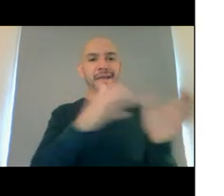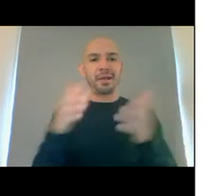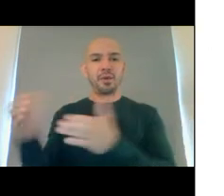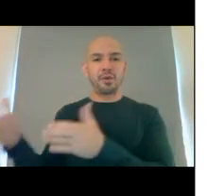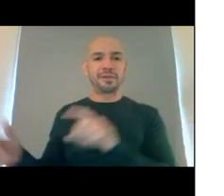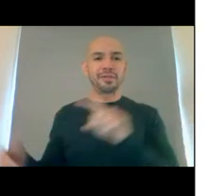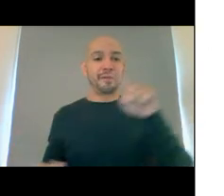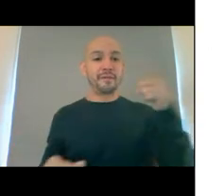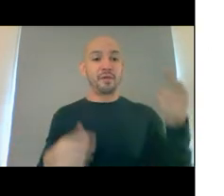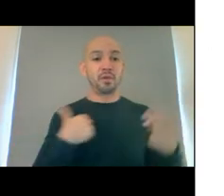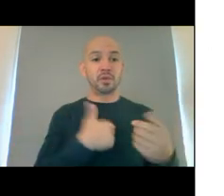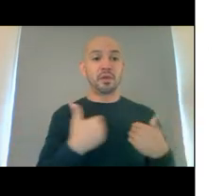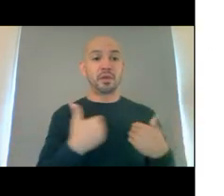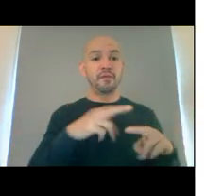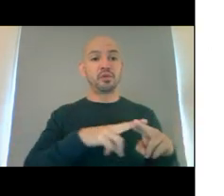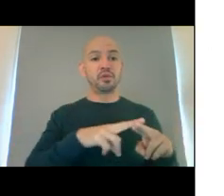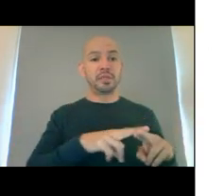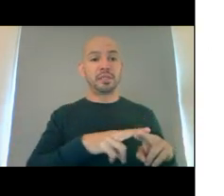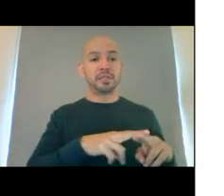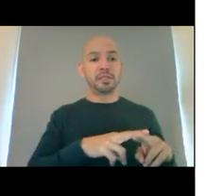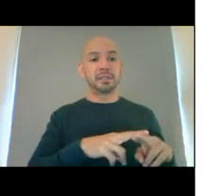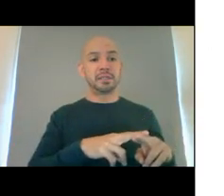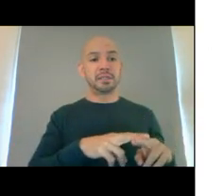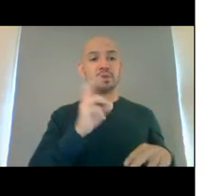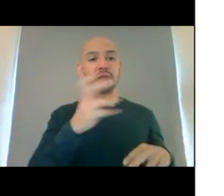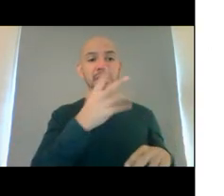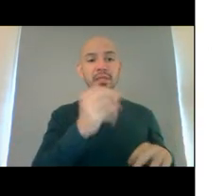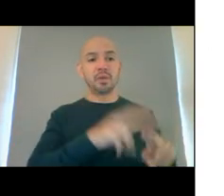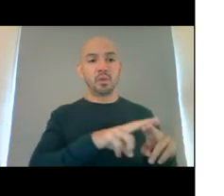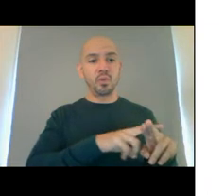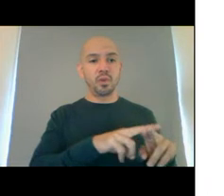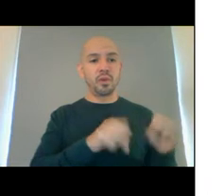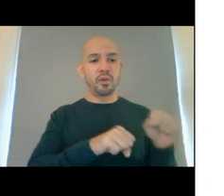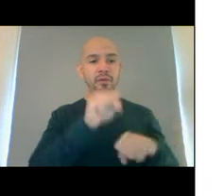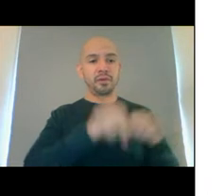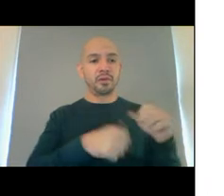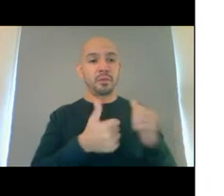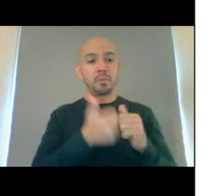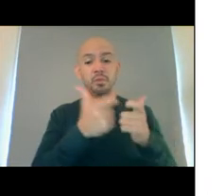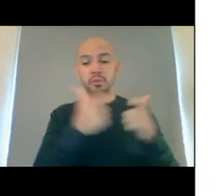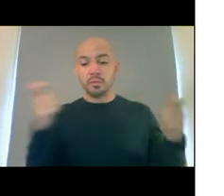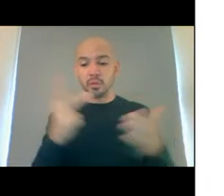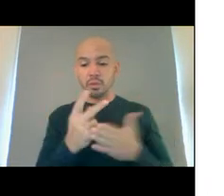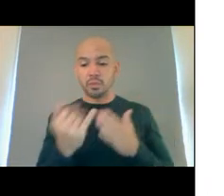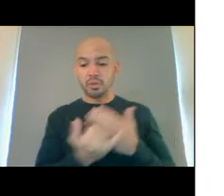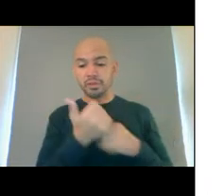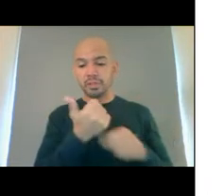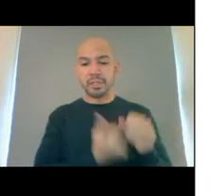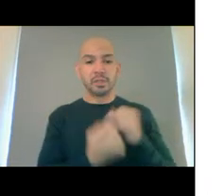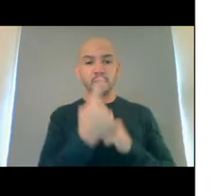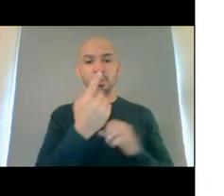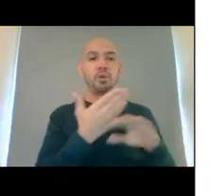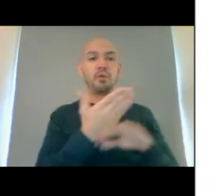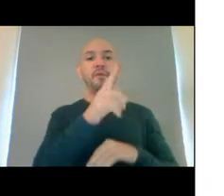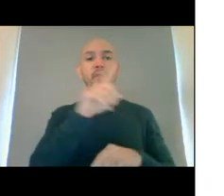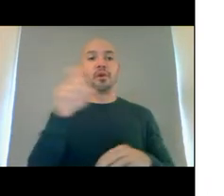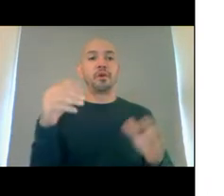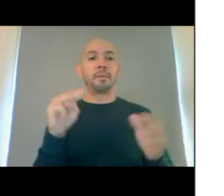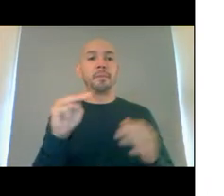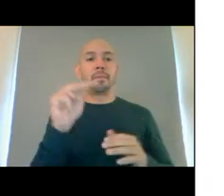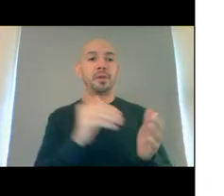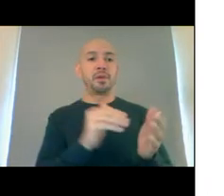have transit and rail infrastructure projects the two largest projects um each of them over 100 million dollars were the san francisco